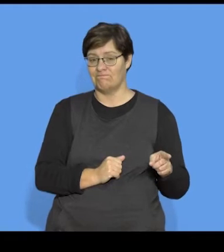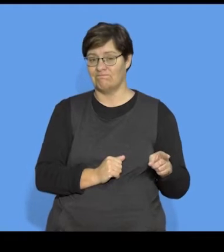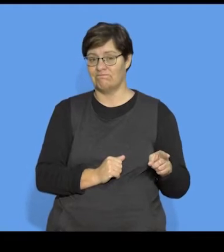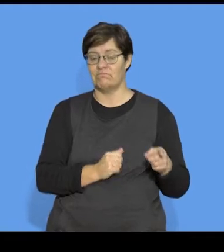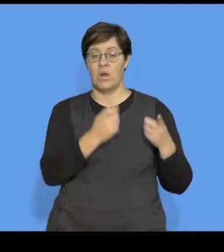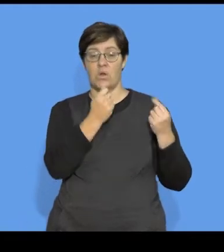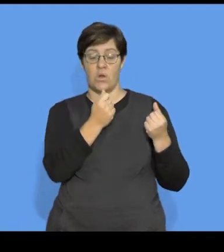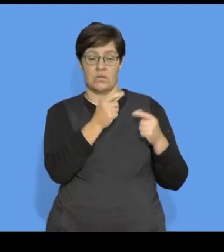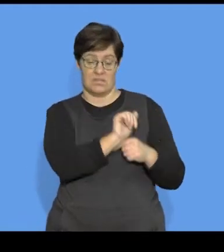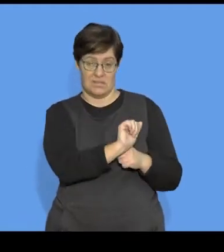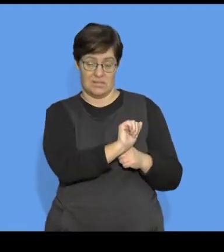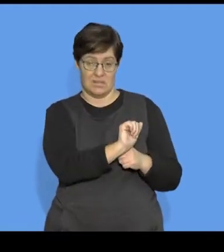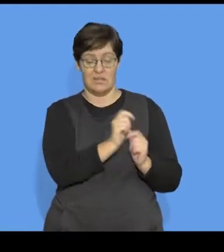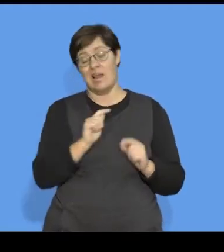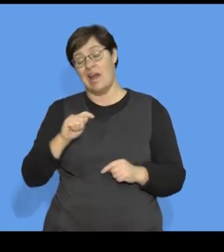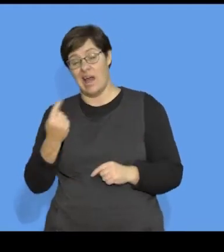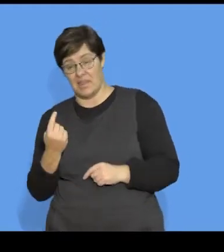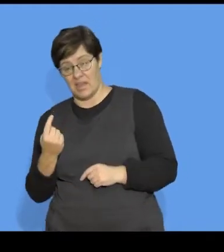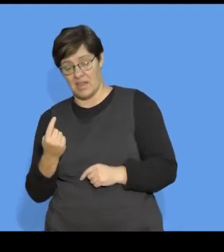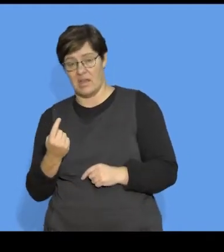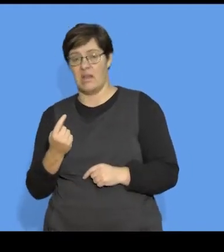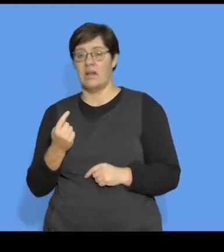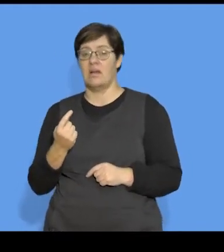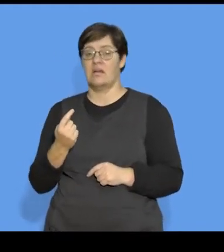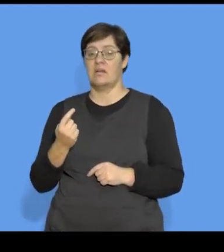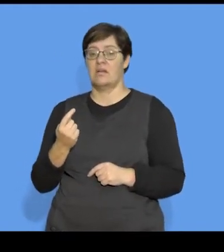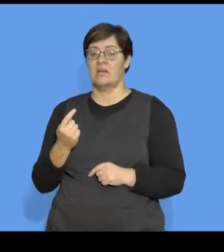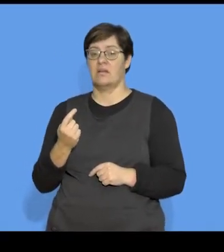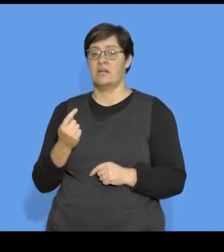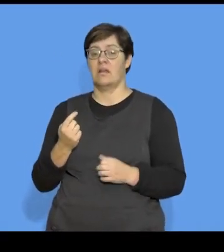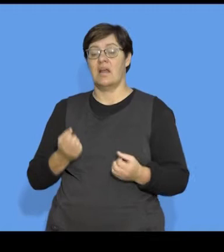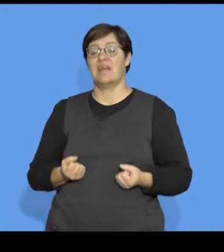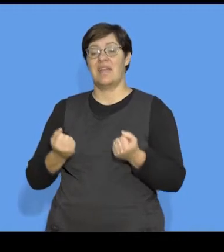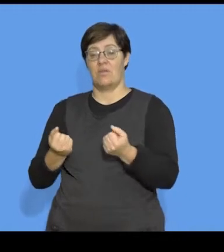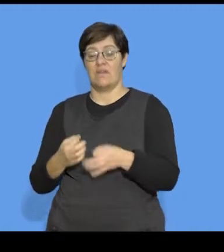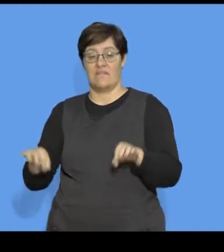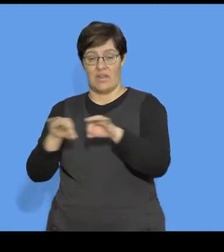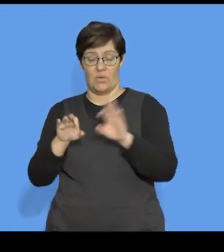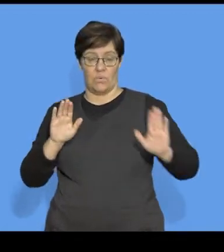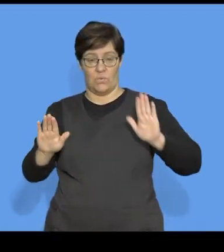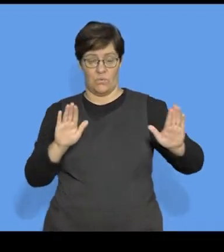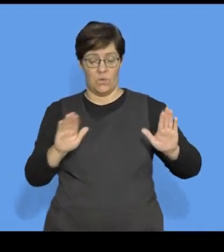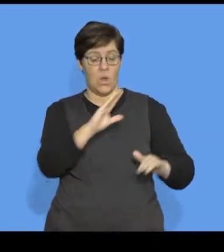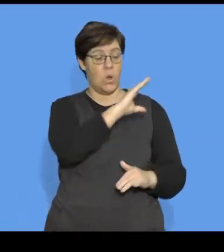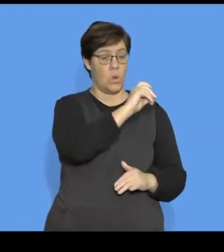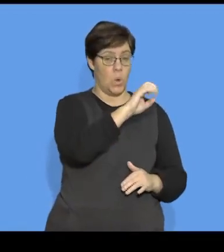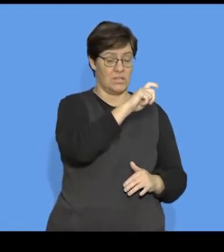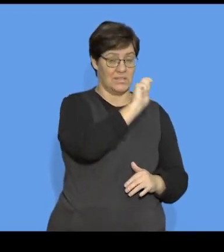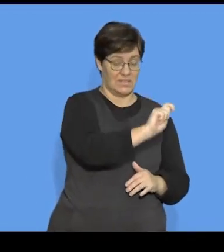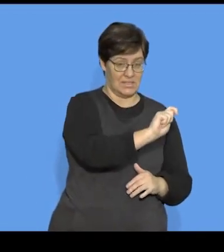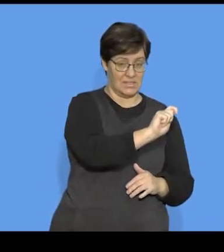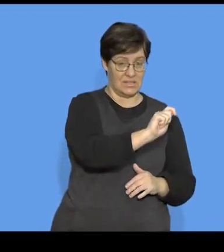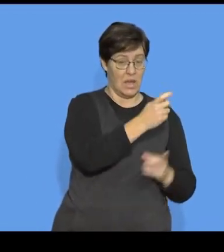the cost price, and the other one is where we're using the carrying value to record the